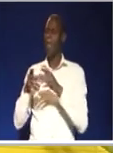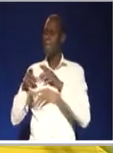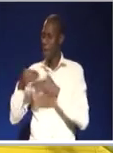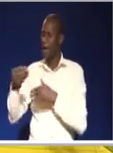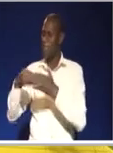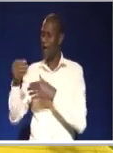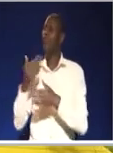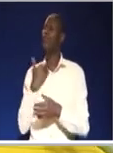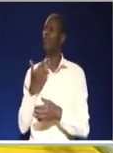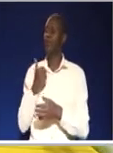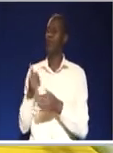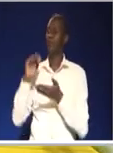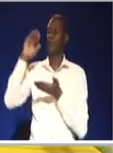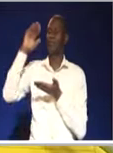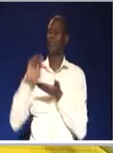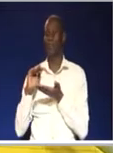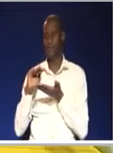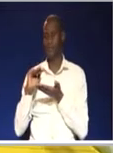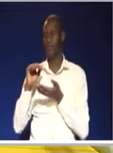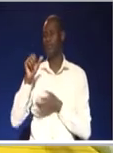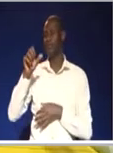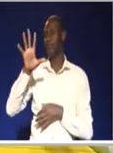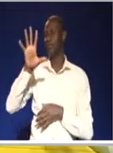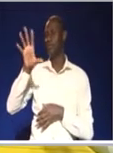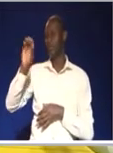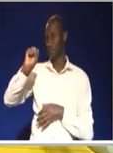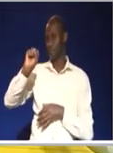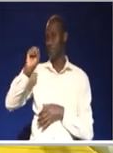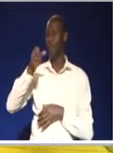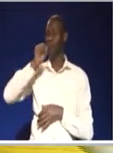demanded decreased to 50 loaves of bread.